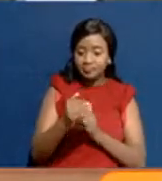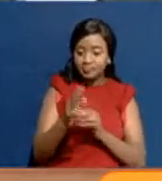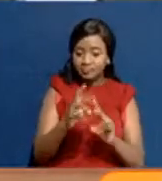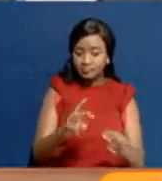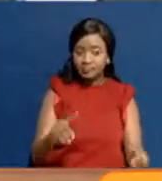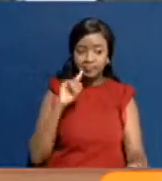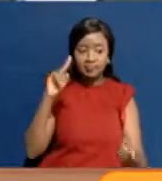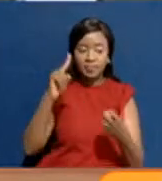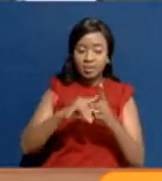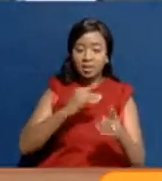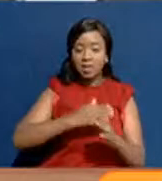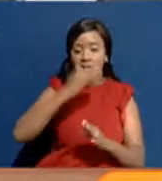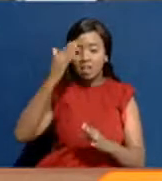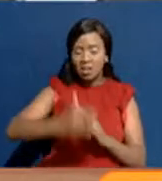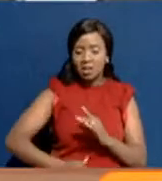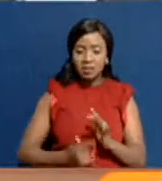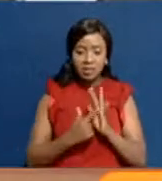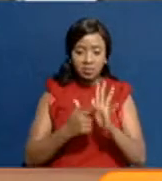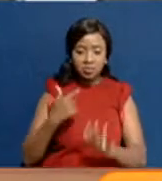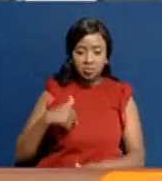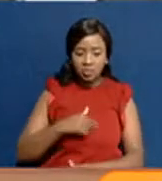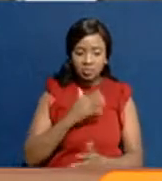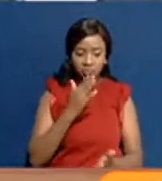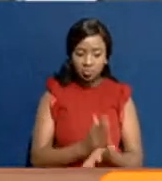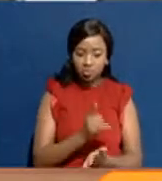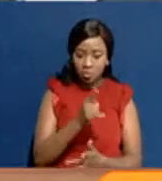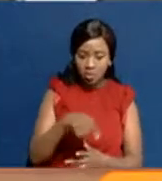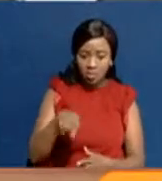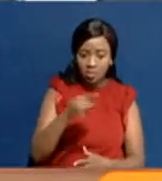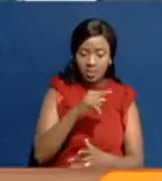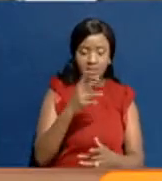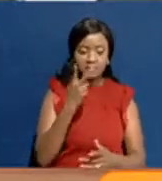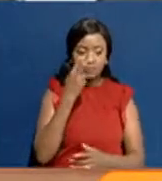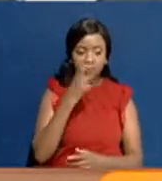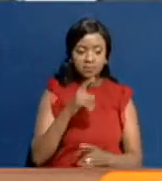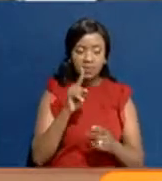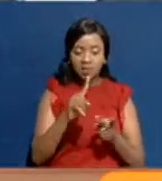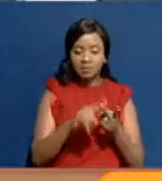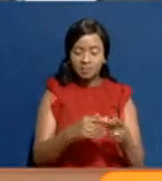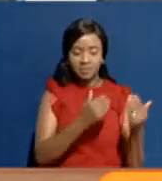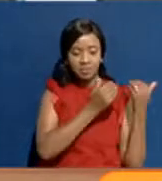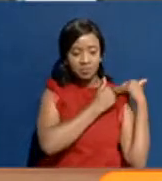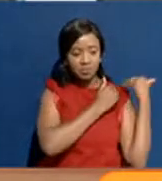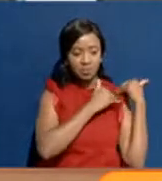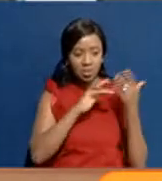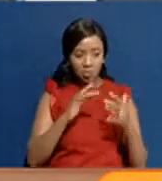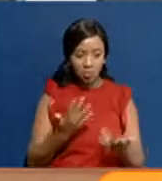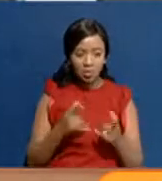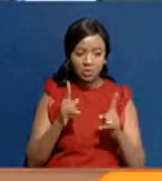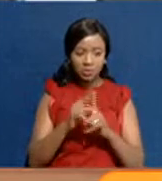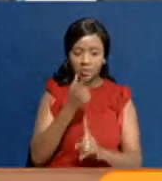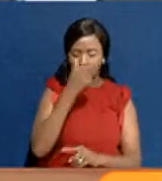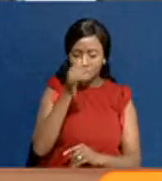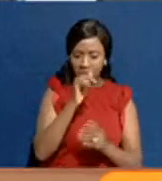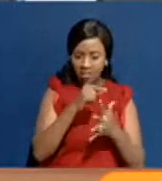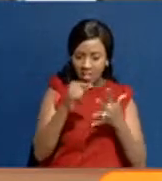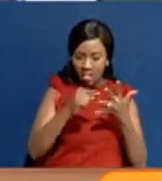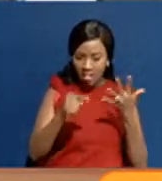show us that these are the suspects and these are the roles they played, and for this, they are going to